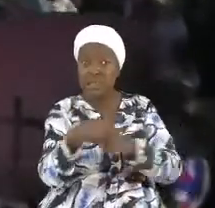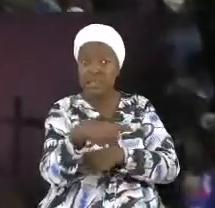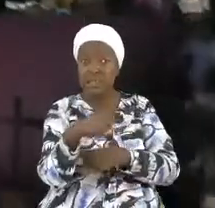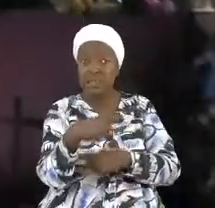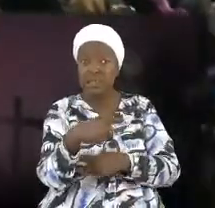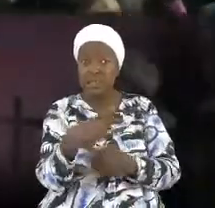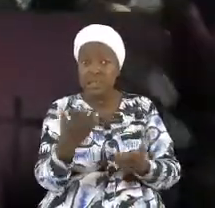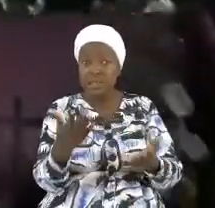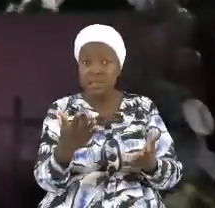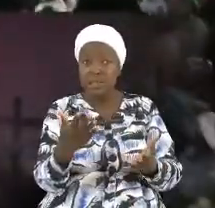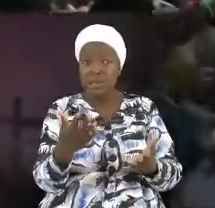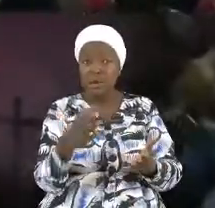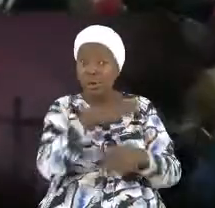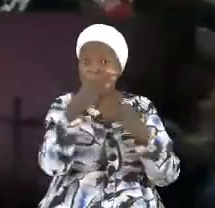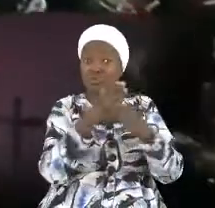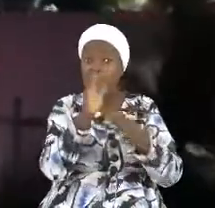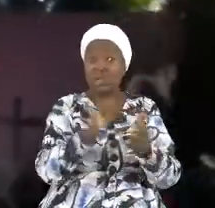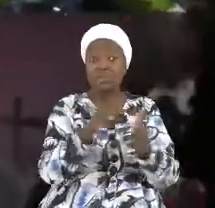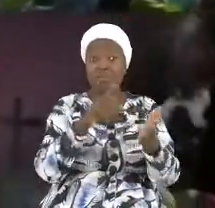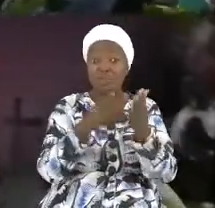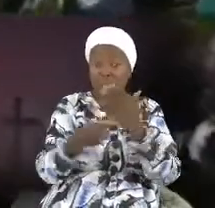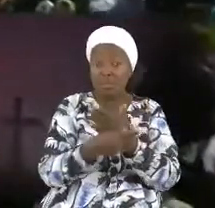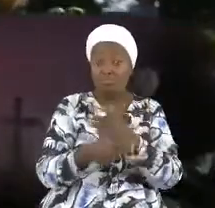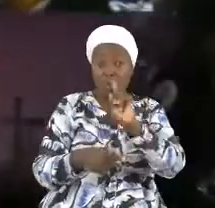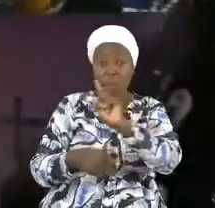Any moment from now, there will be a shout.